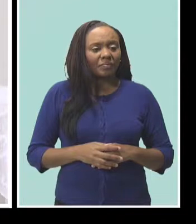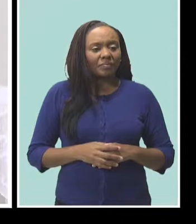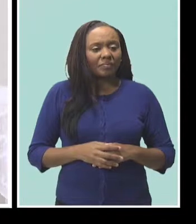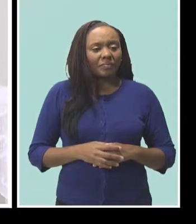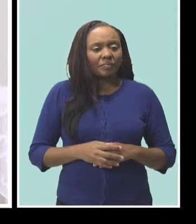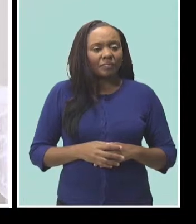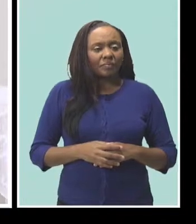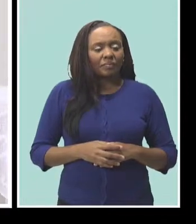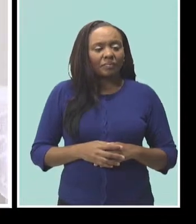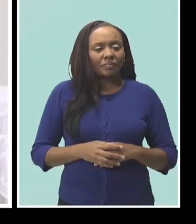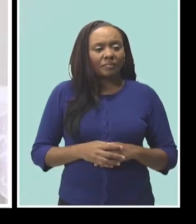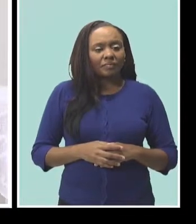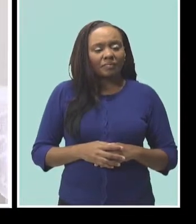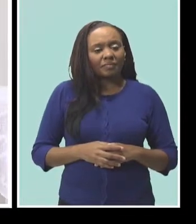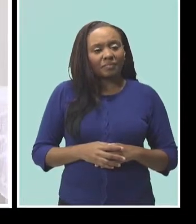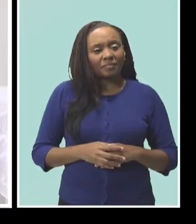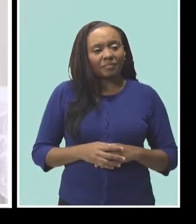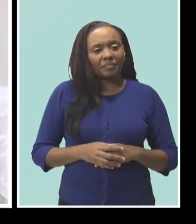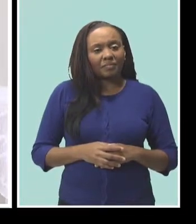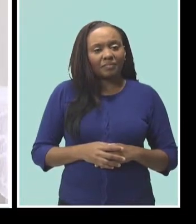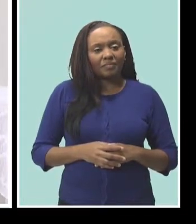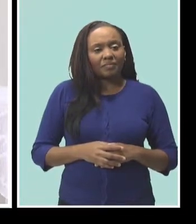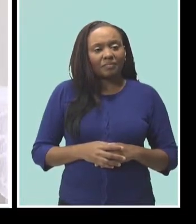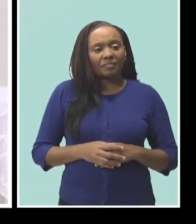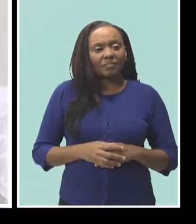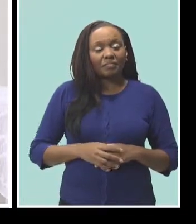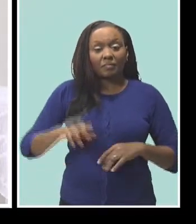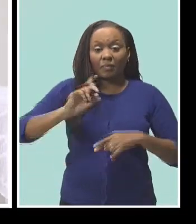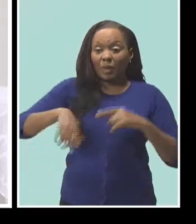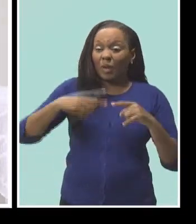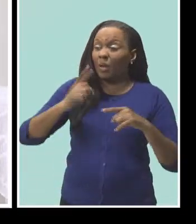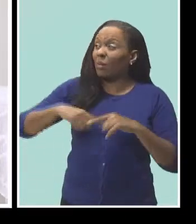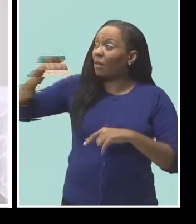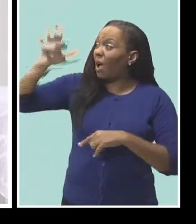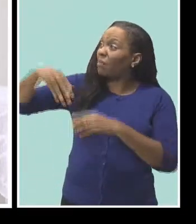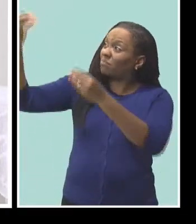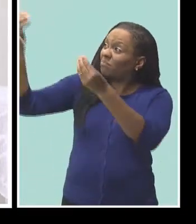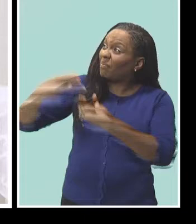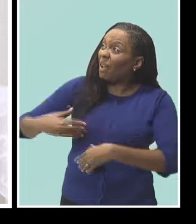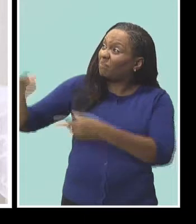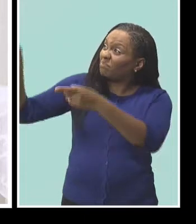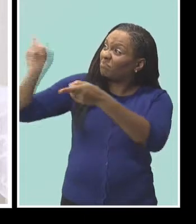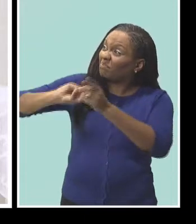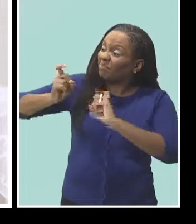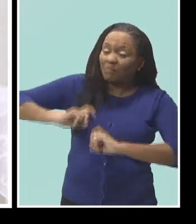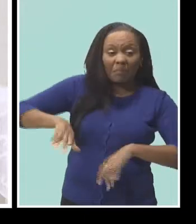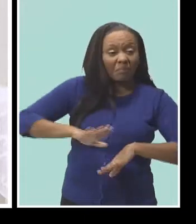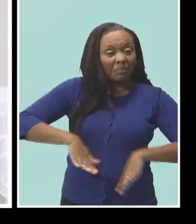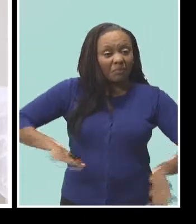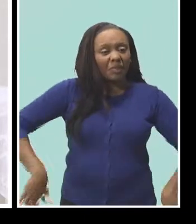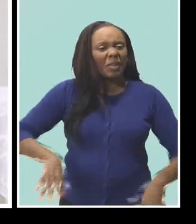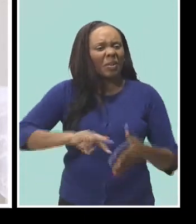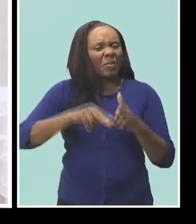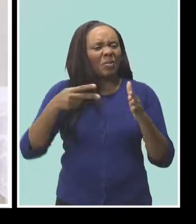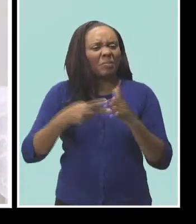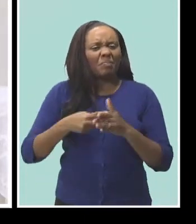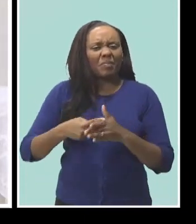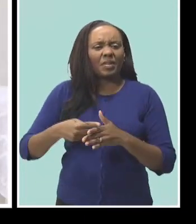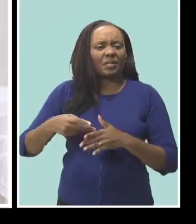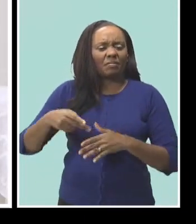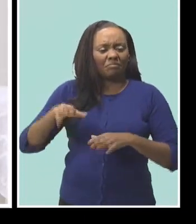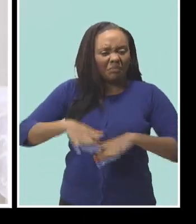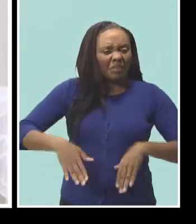Children as a reward conveys the idea of appreciation, of pleasure,